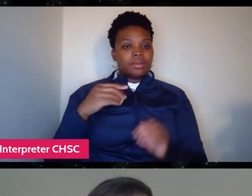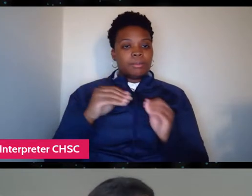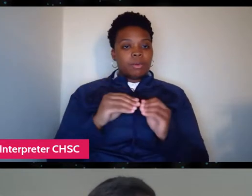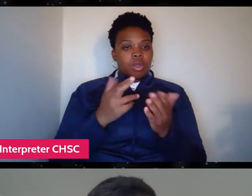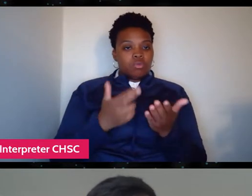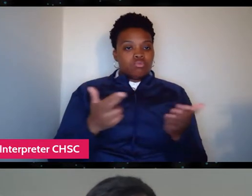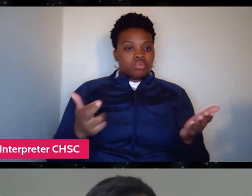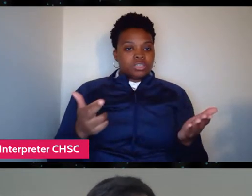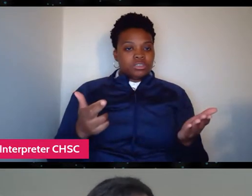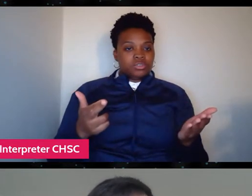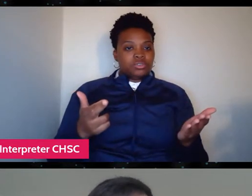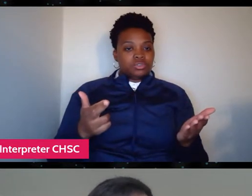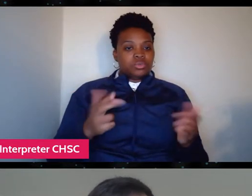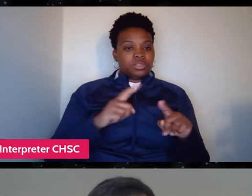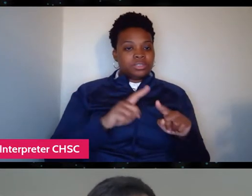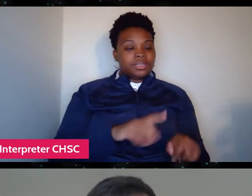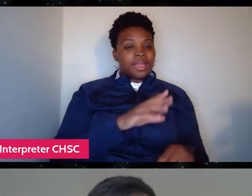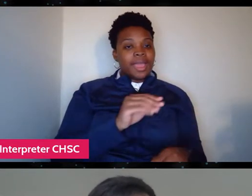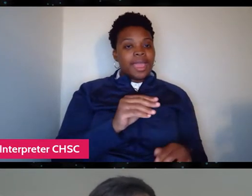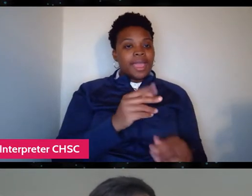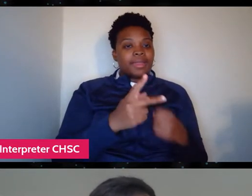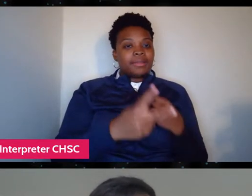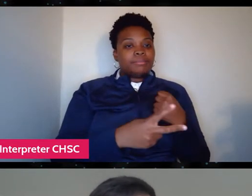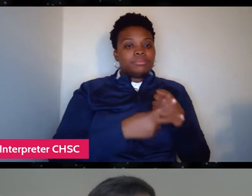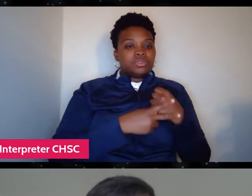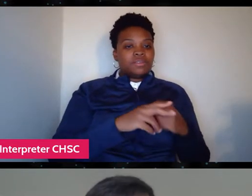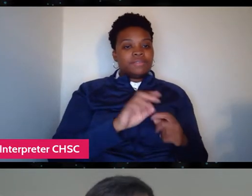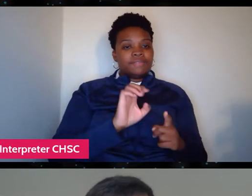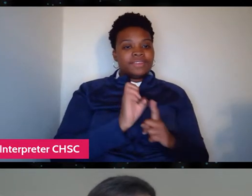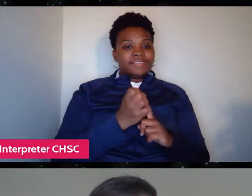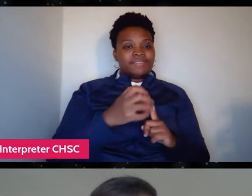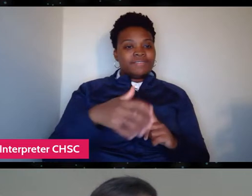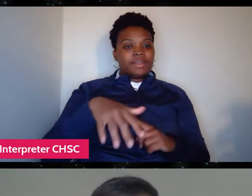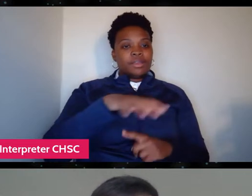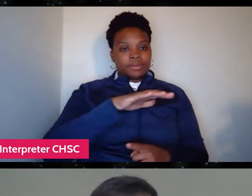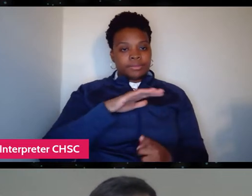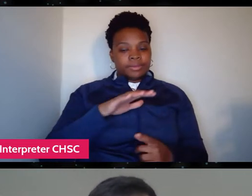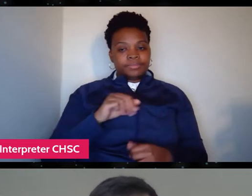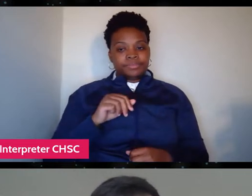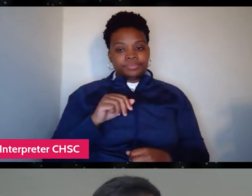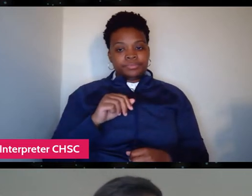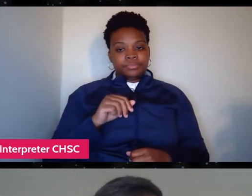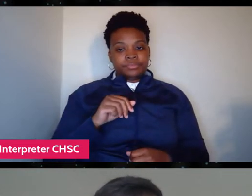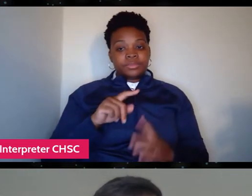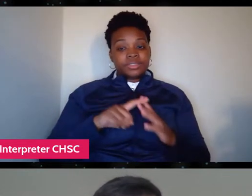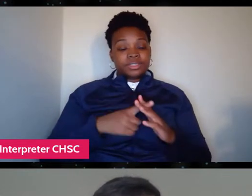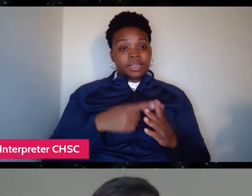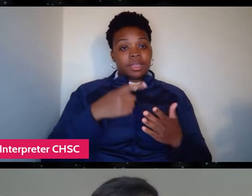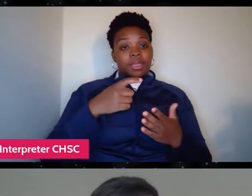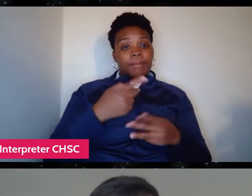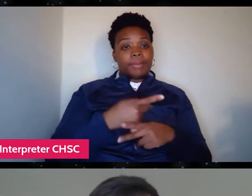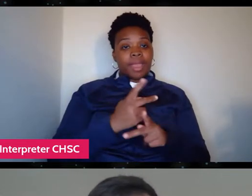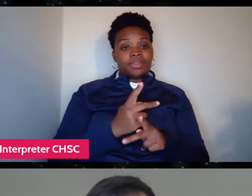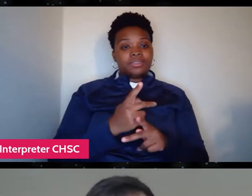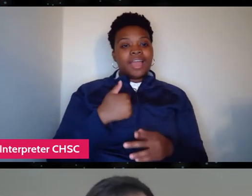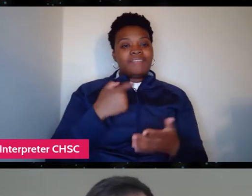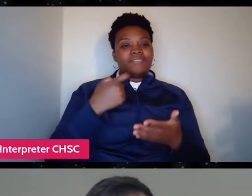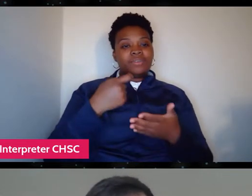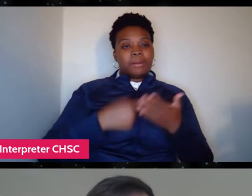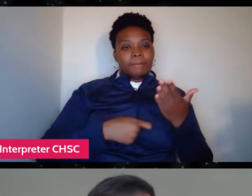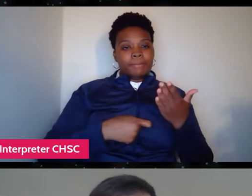our natural resources and preserving the environment. Initially, the products will be at a price premium when we first come to